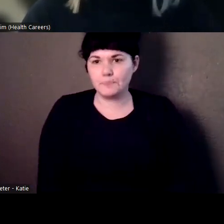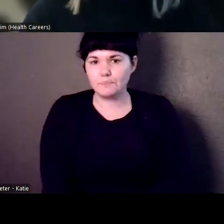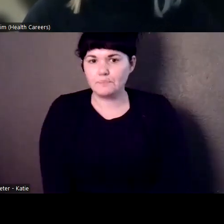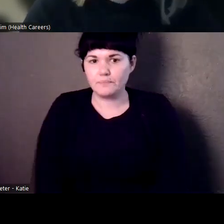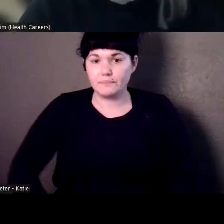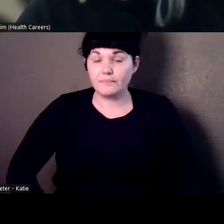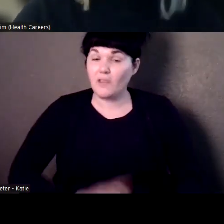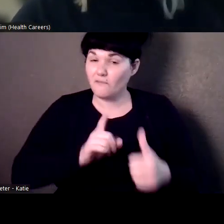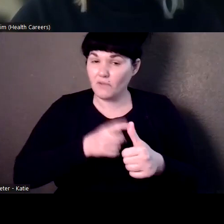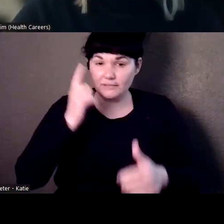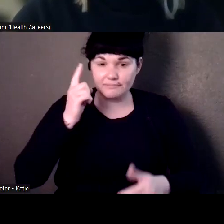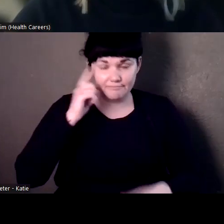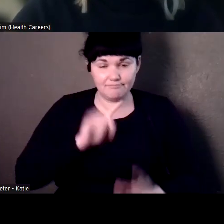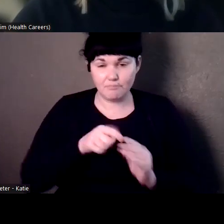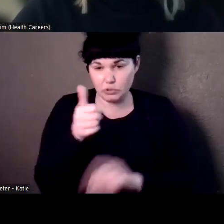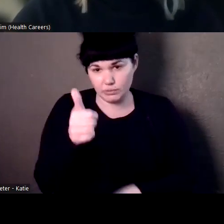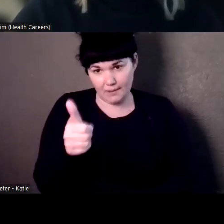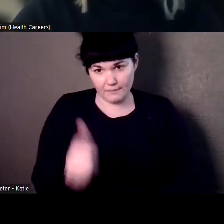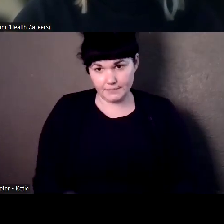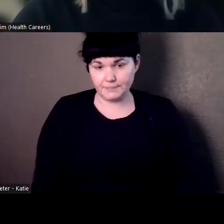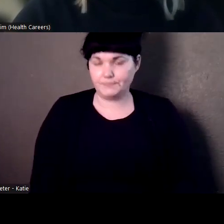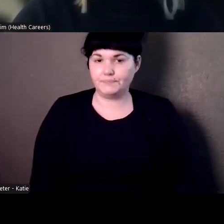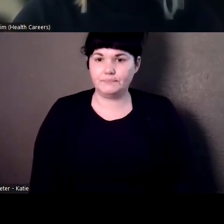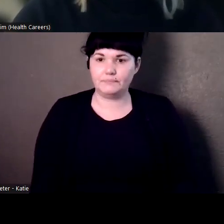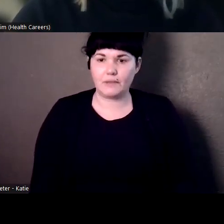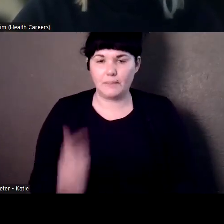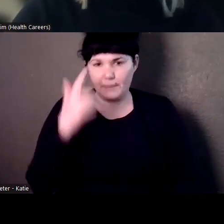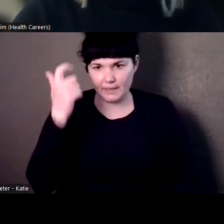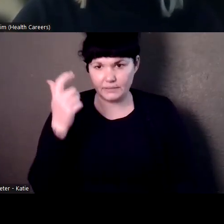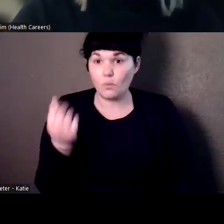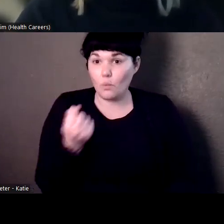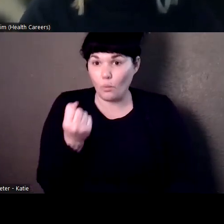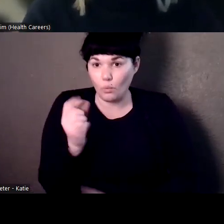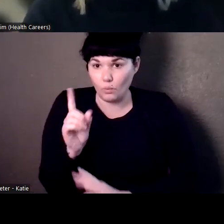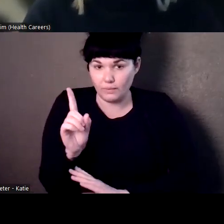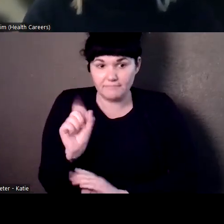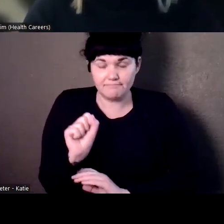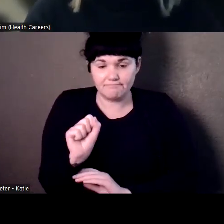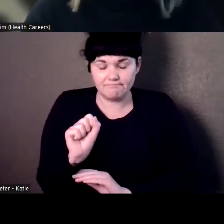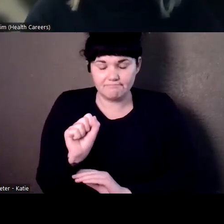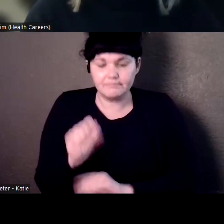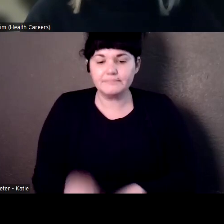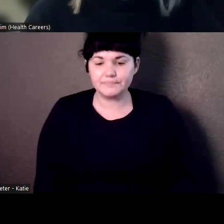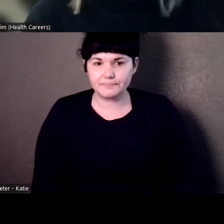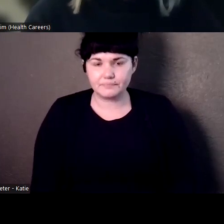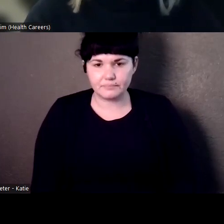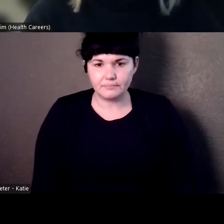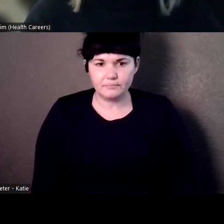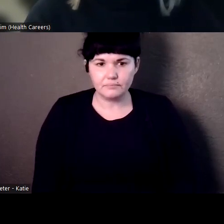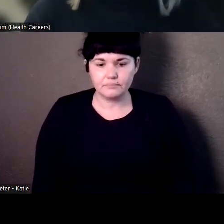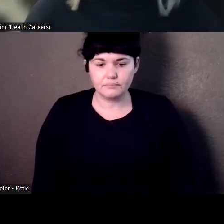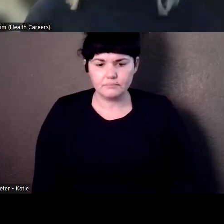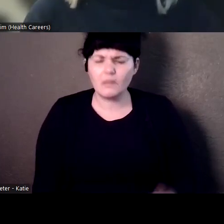first, because, just a second here. I want you to think about what kind of work you want to